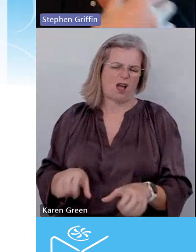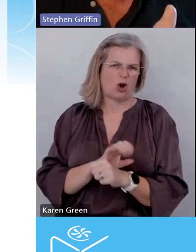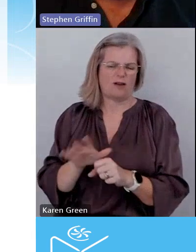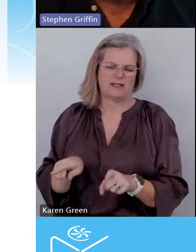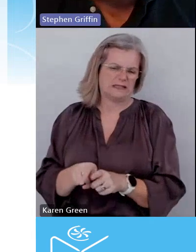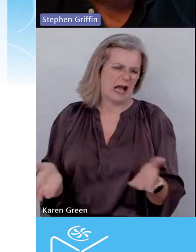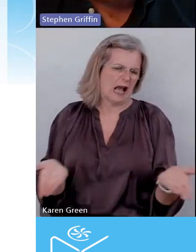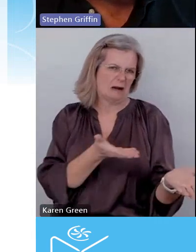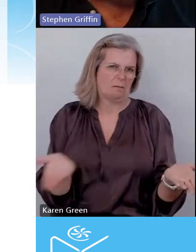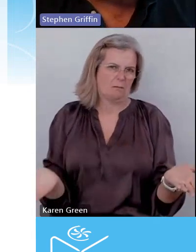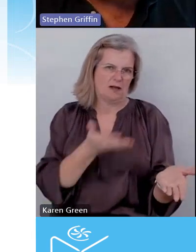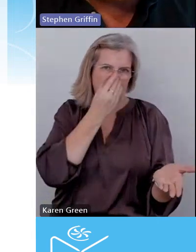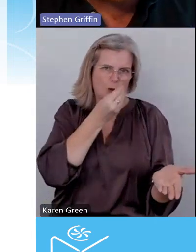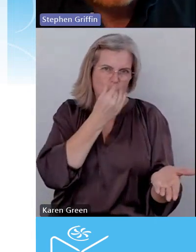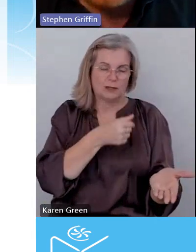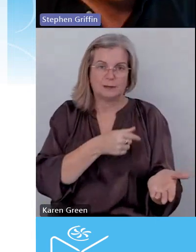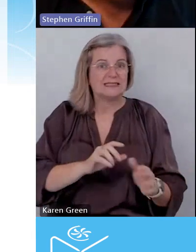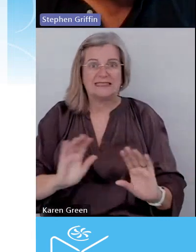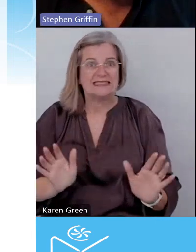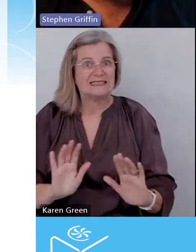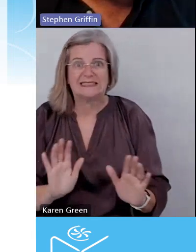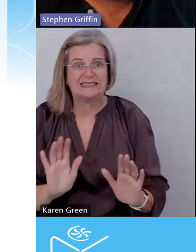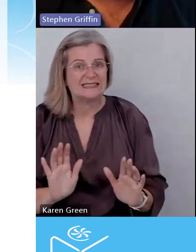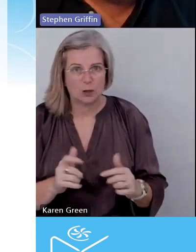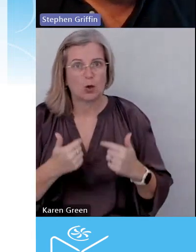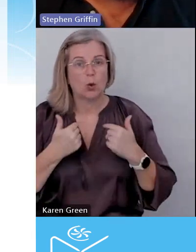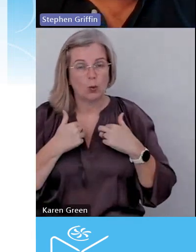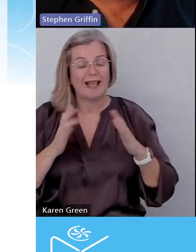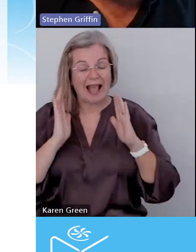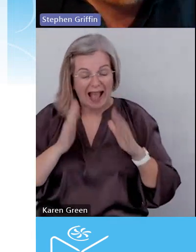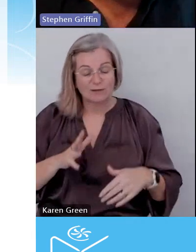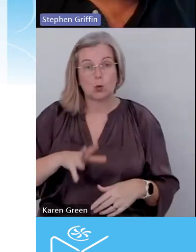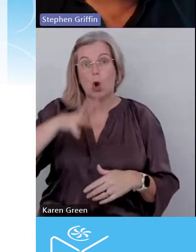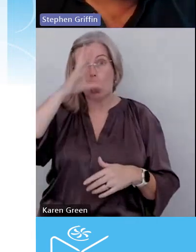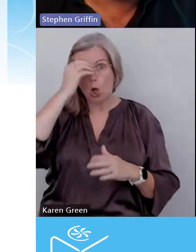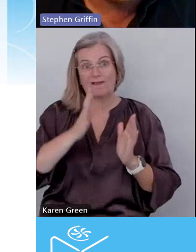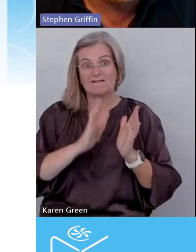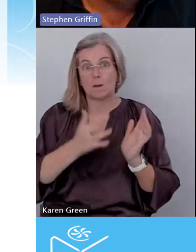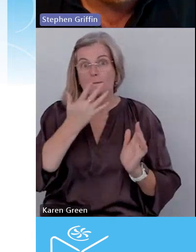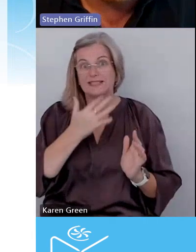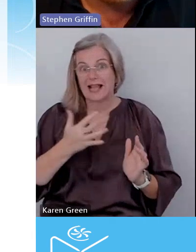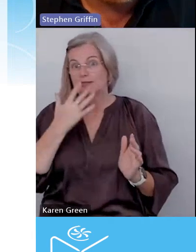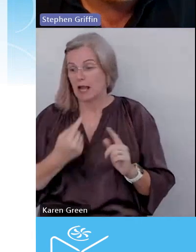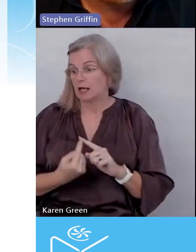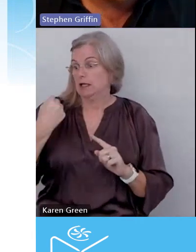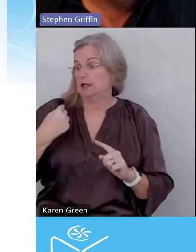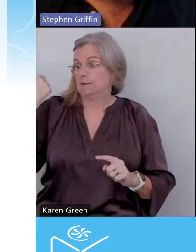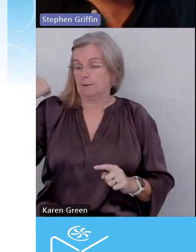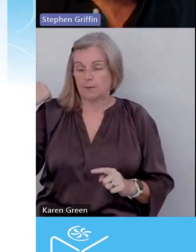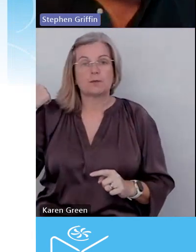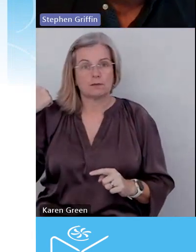we really have to, as Binita said, learn the lessons that we actually have relearned through the acute phase of the